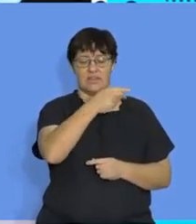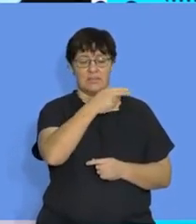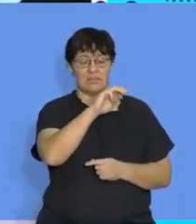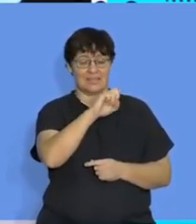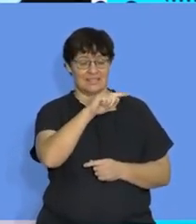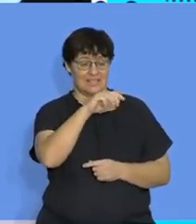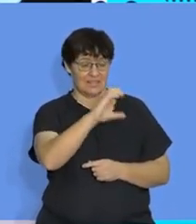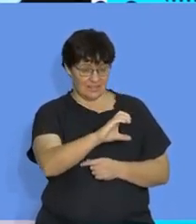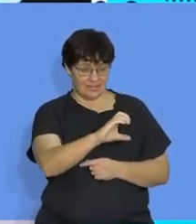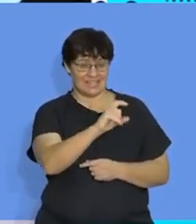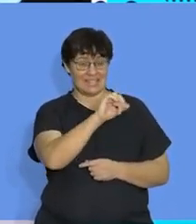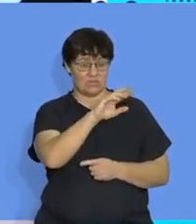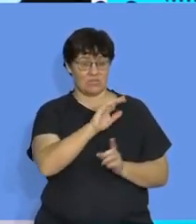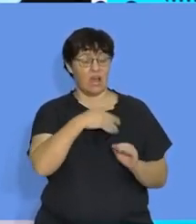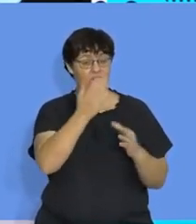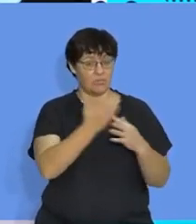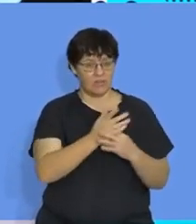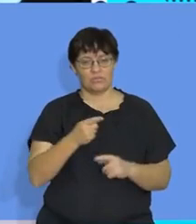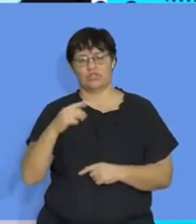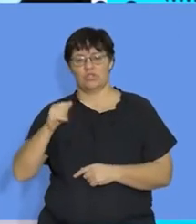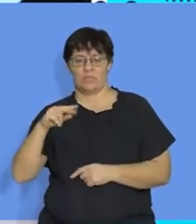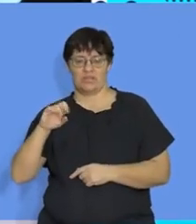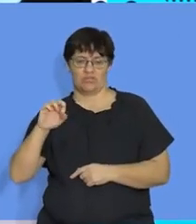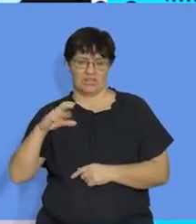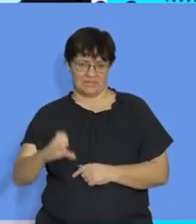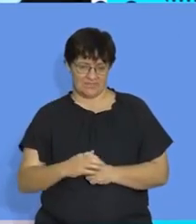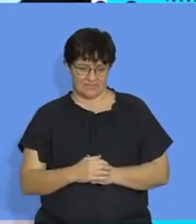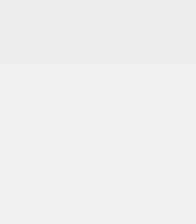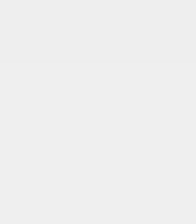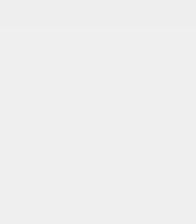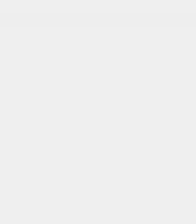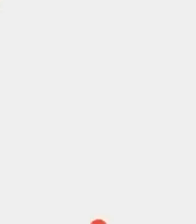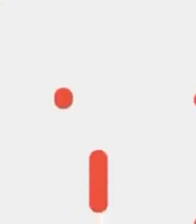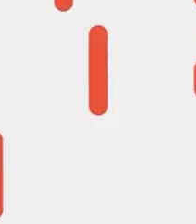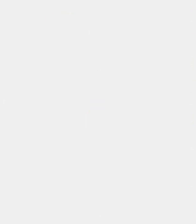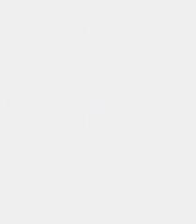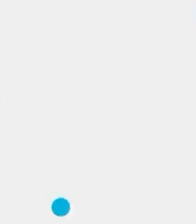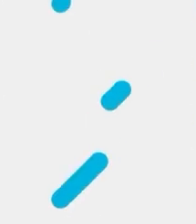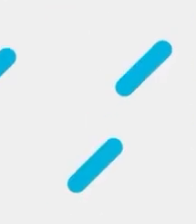going to be doing geometric series. See you soon.